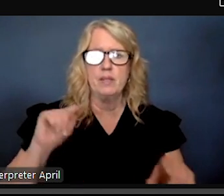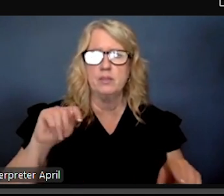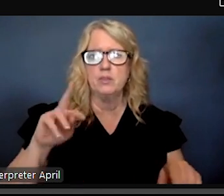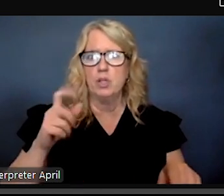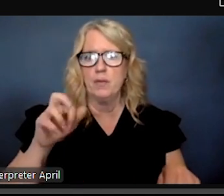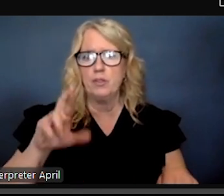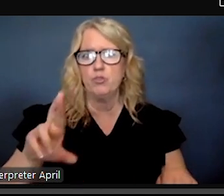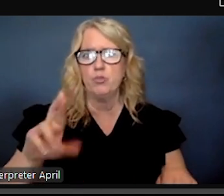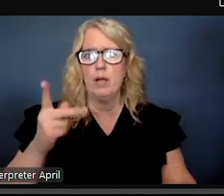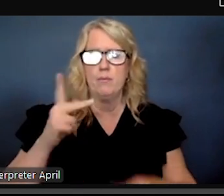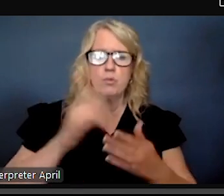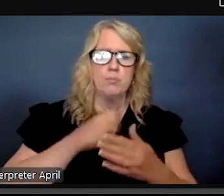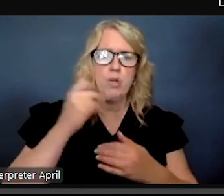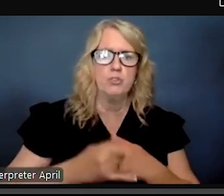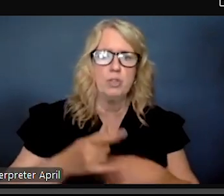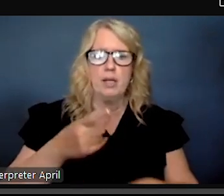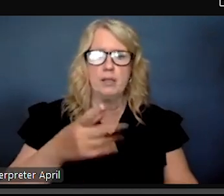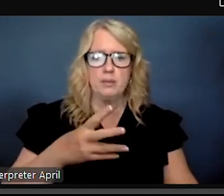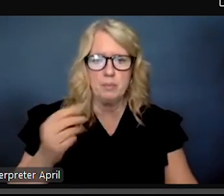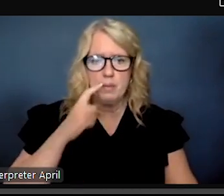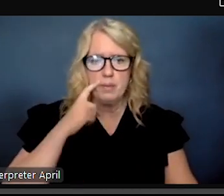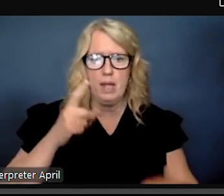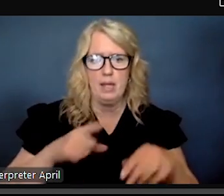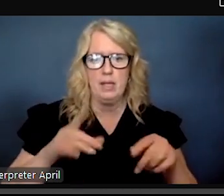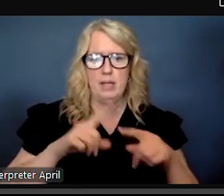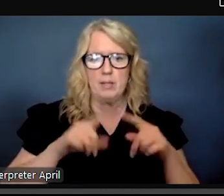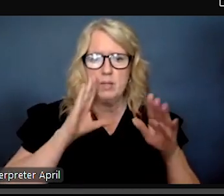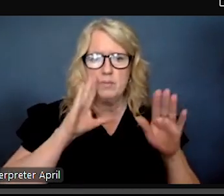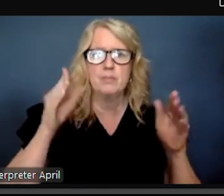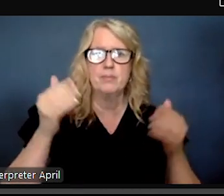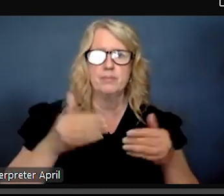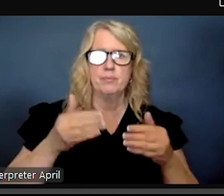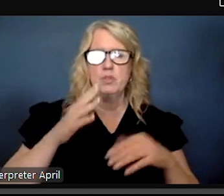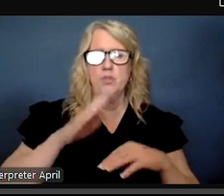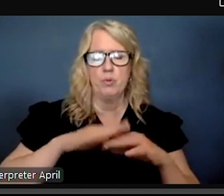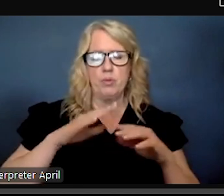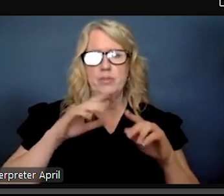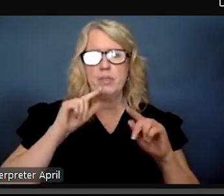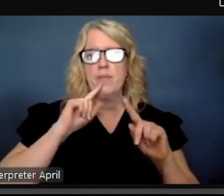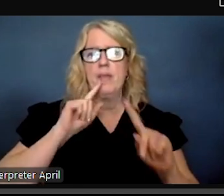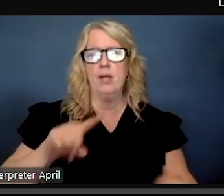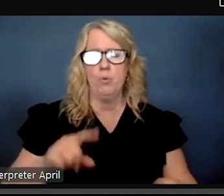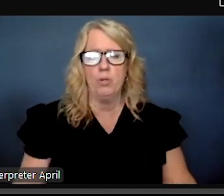press website, focusing on that order.